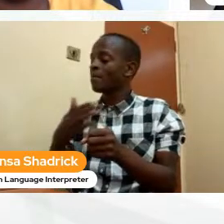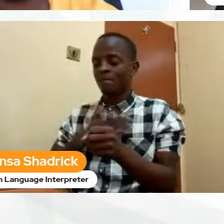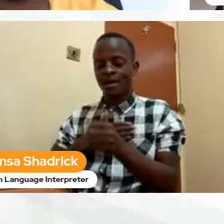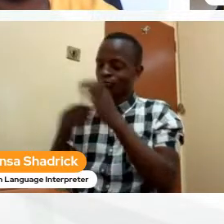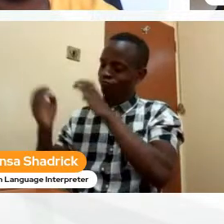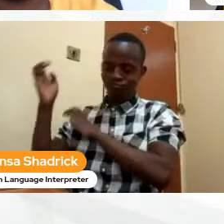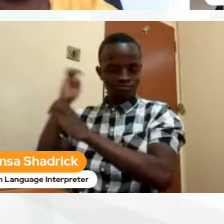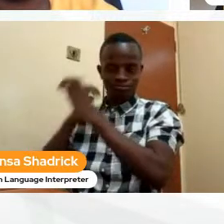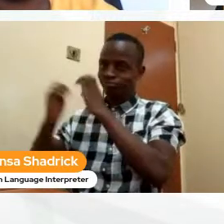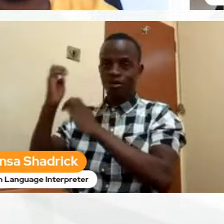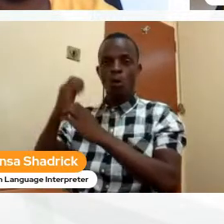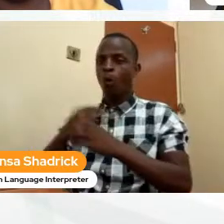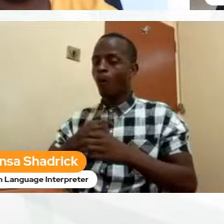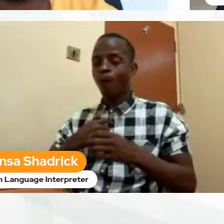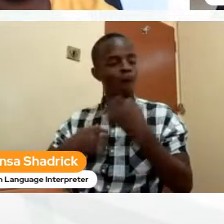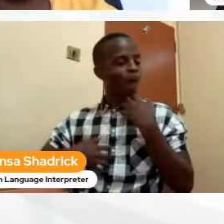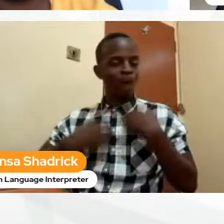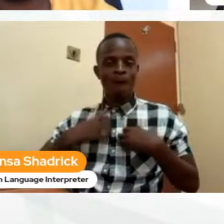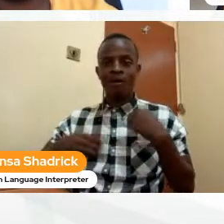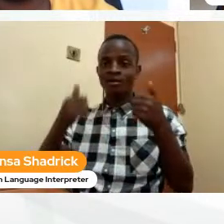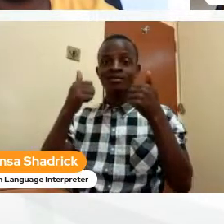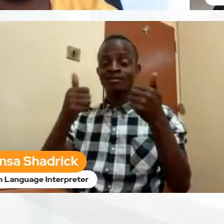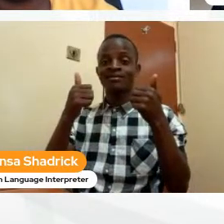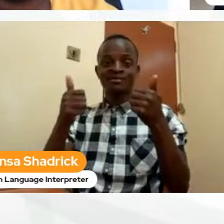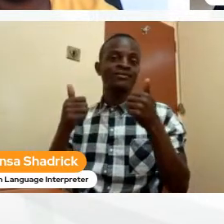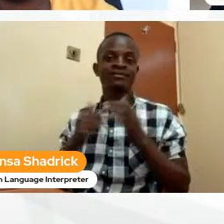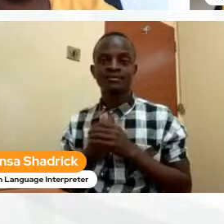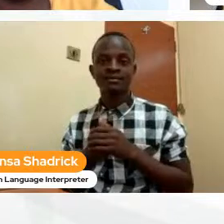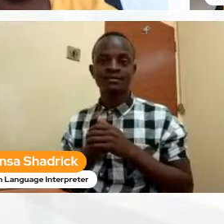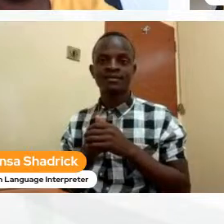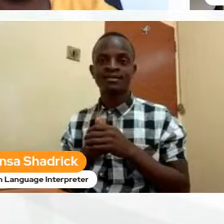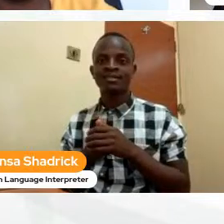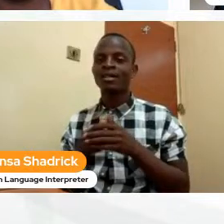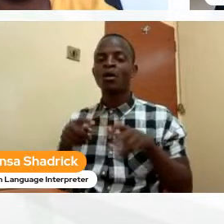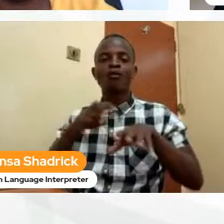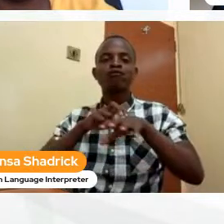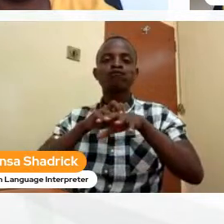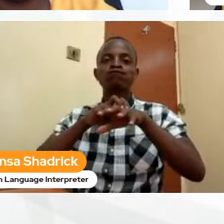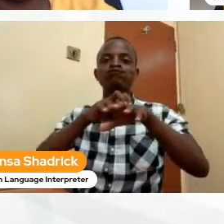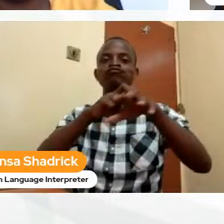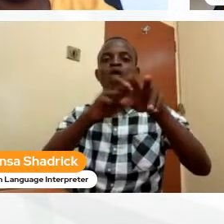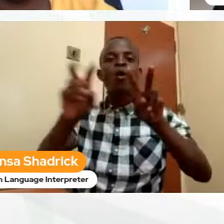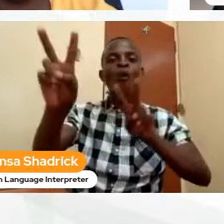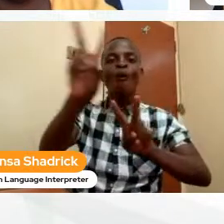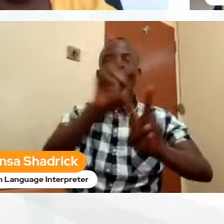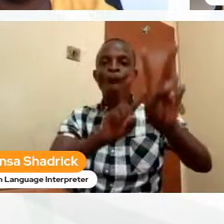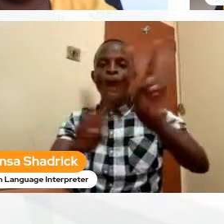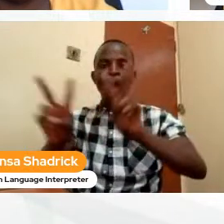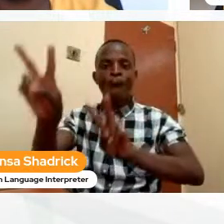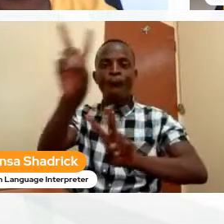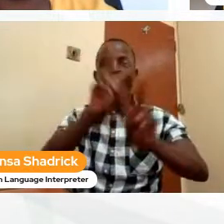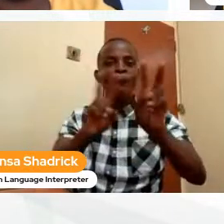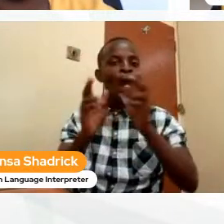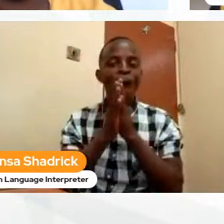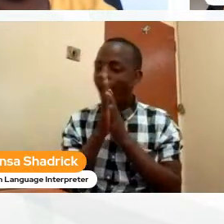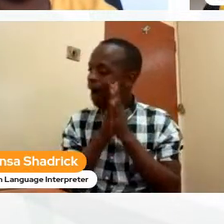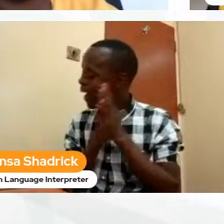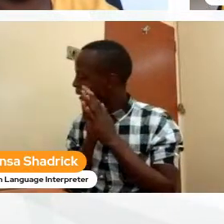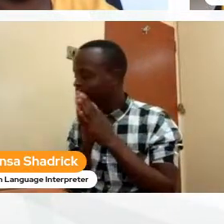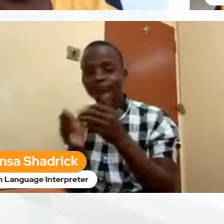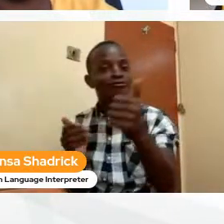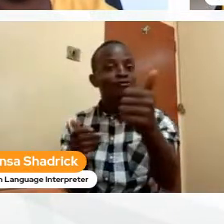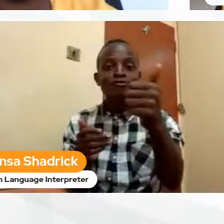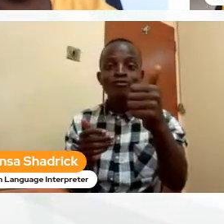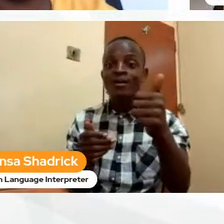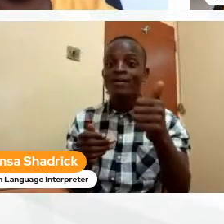it was really great. Yeah, to mention the trip to Livingston, which comes with this award, it was really amazing. Can't wait